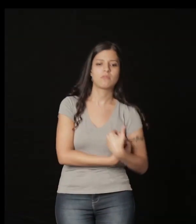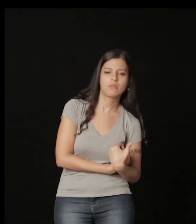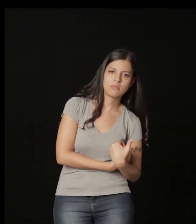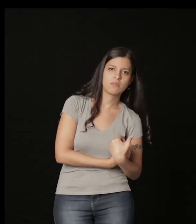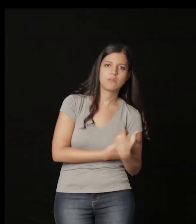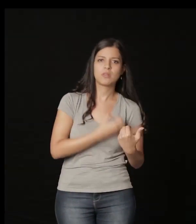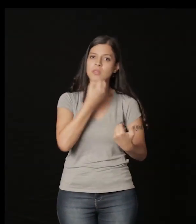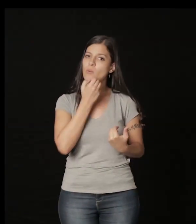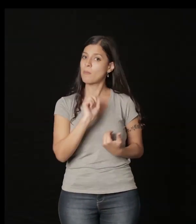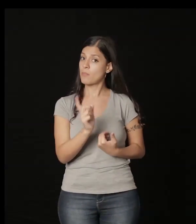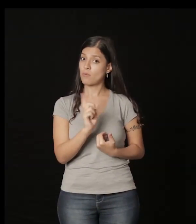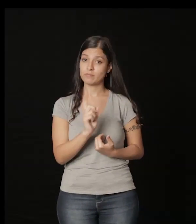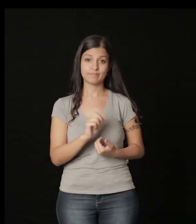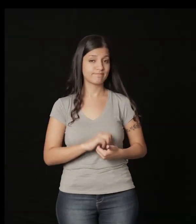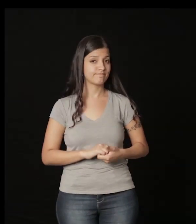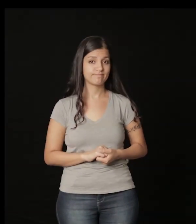good.